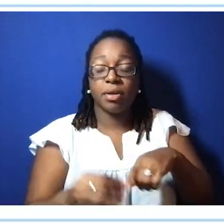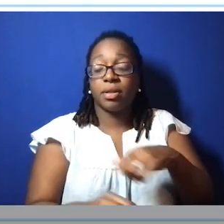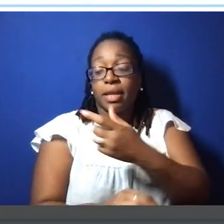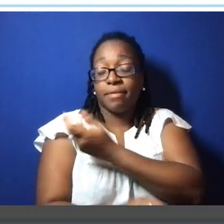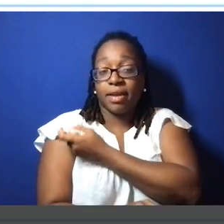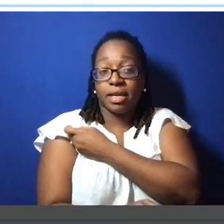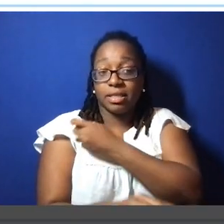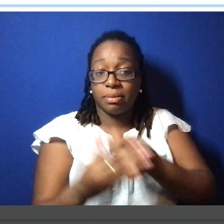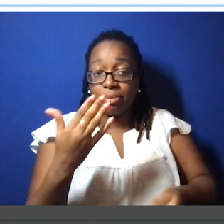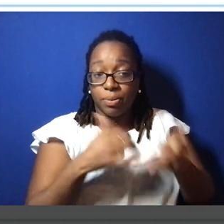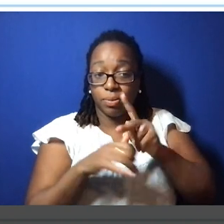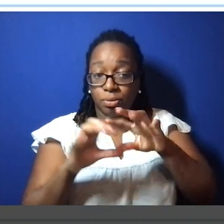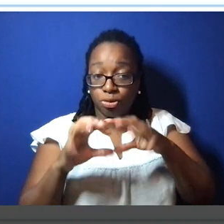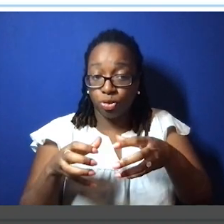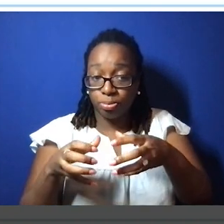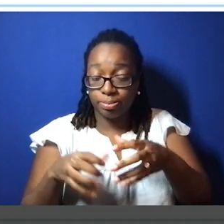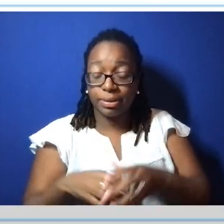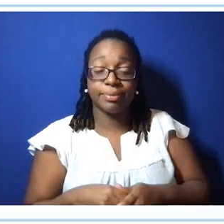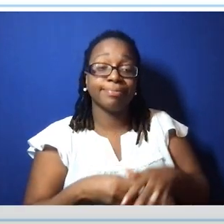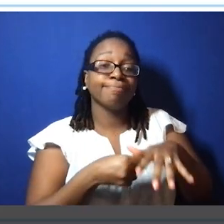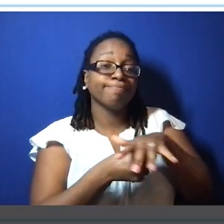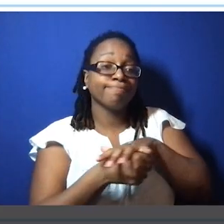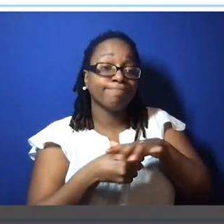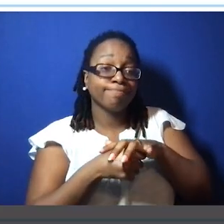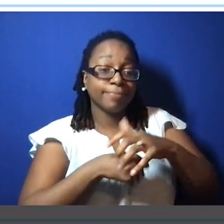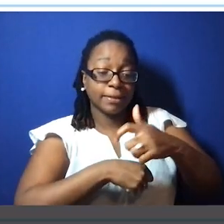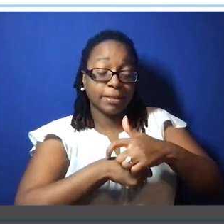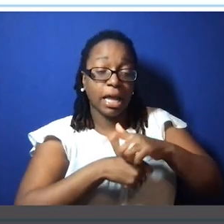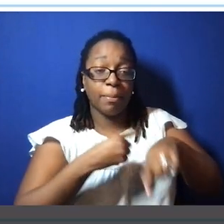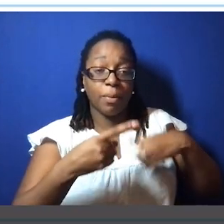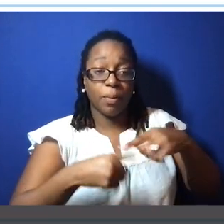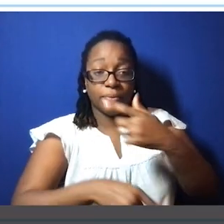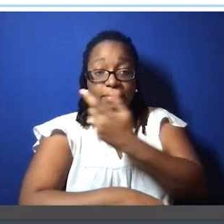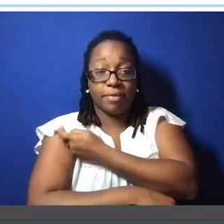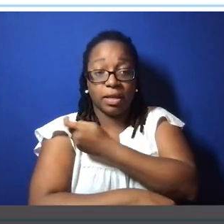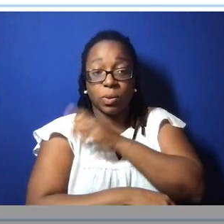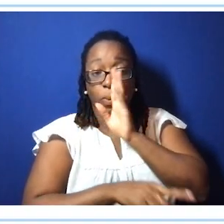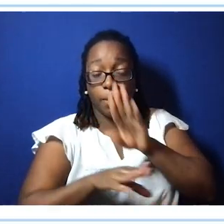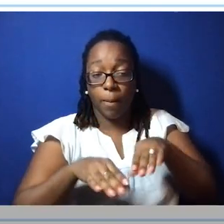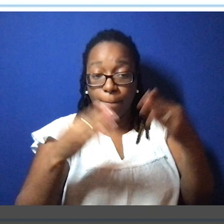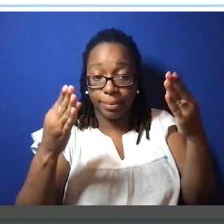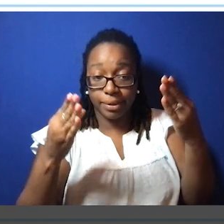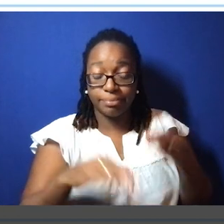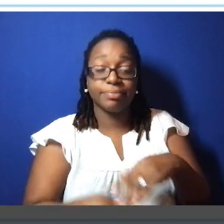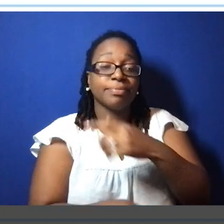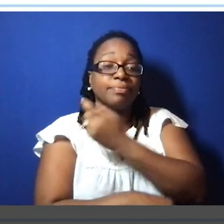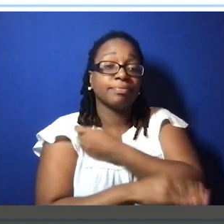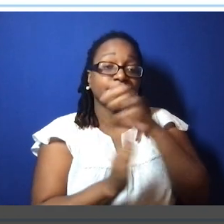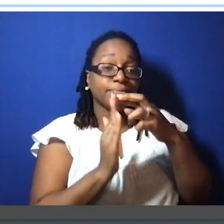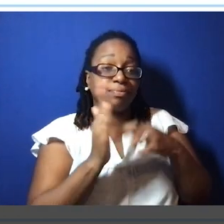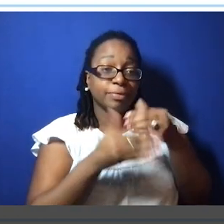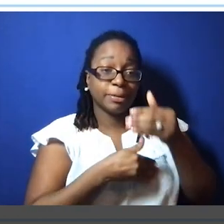about vaccine priority groups, location and time of vaccine clinics,